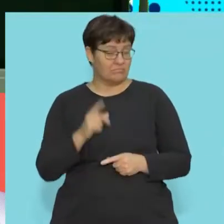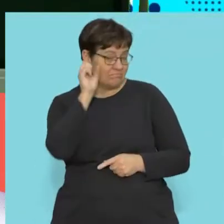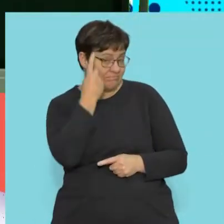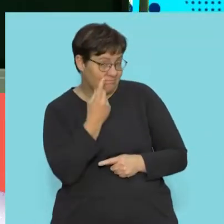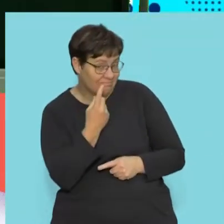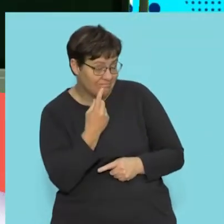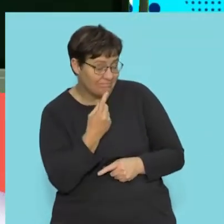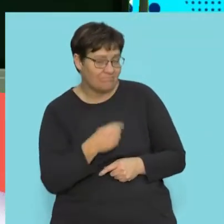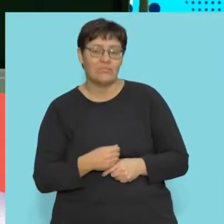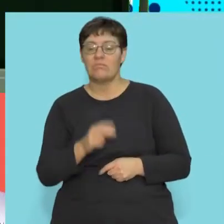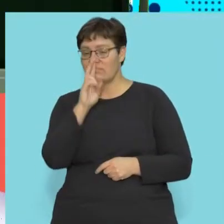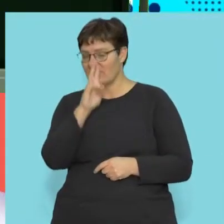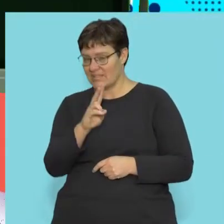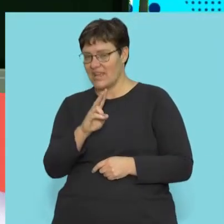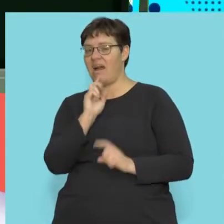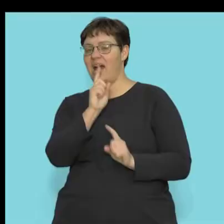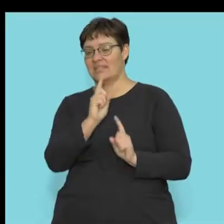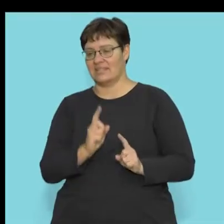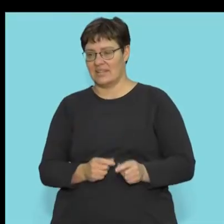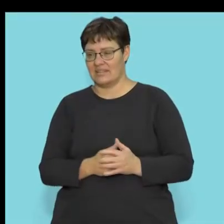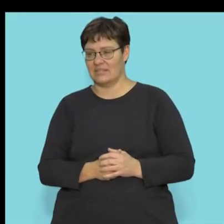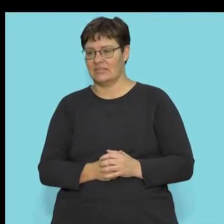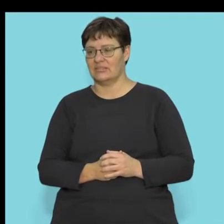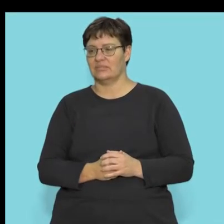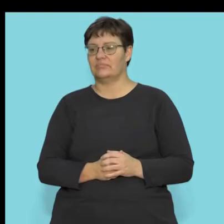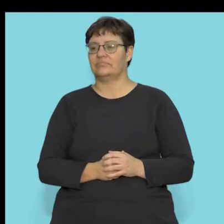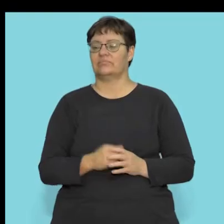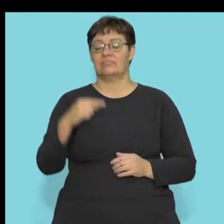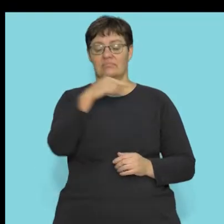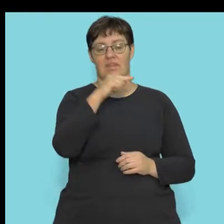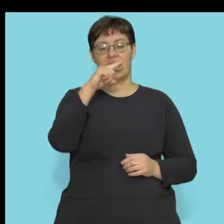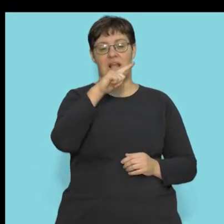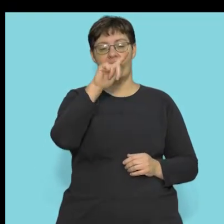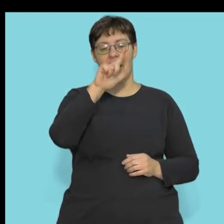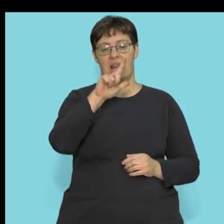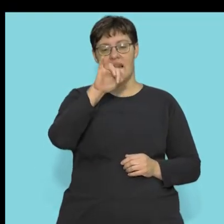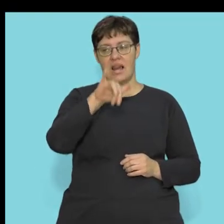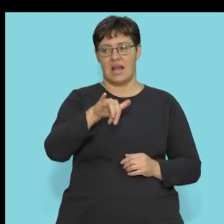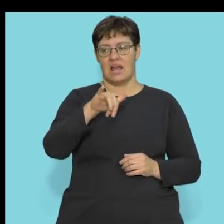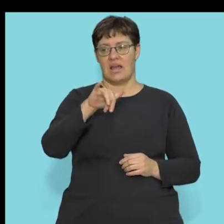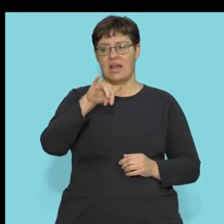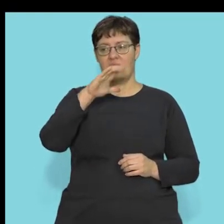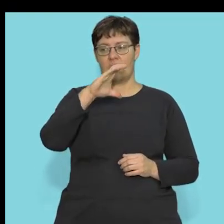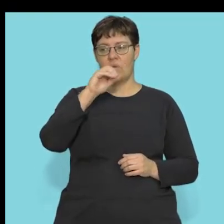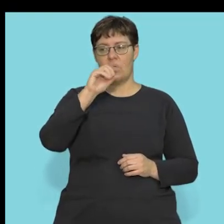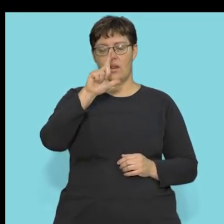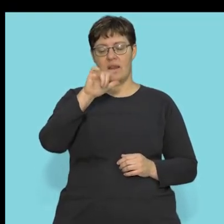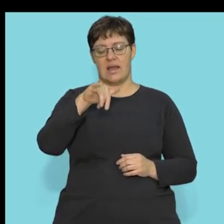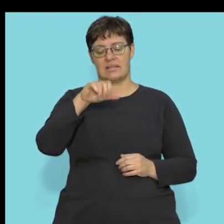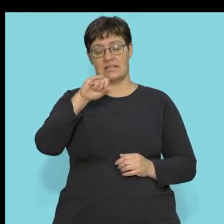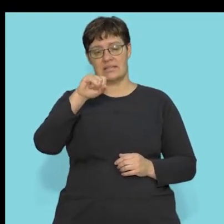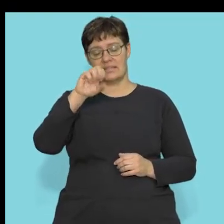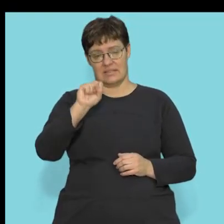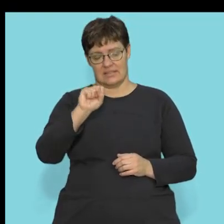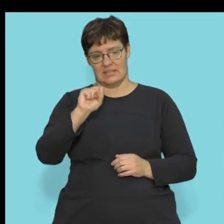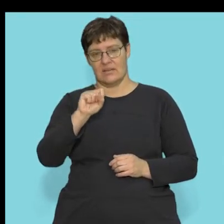bell. Now let's reveal those answers. So as I mentioned, the first answer would be glycolysis, and that